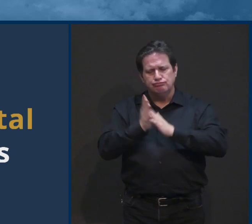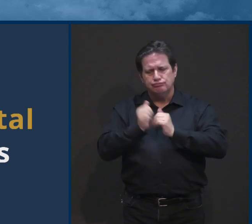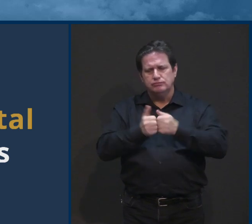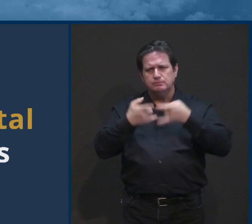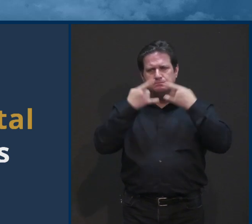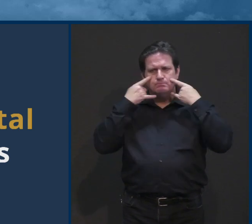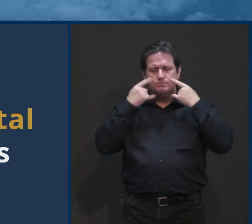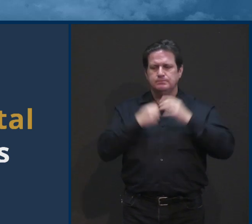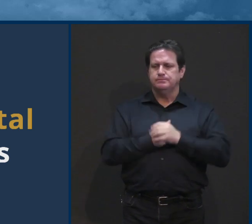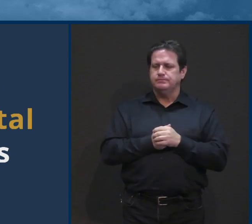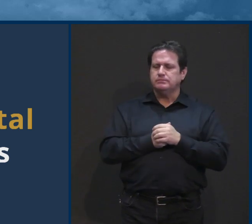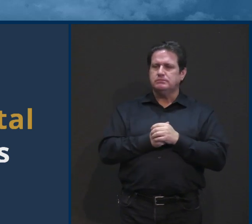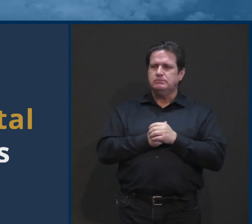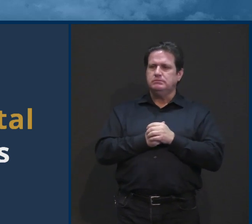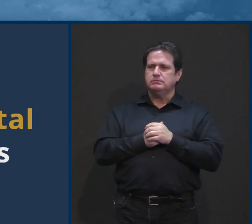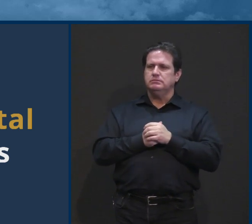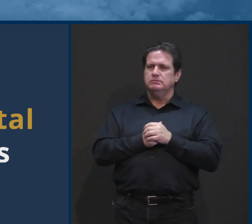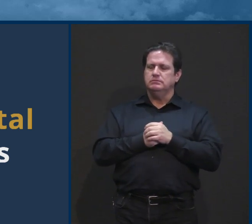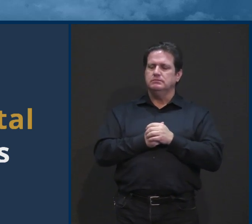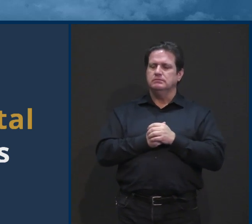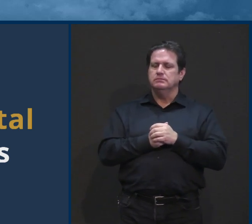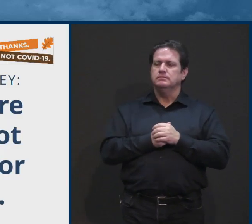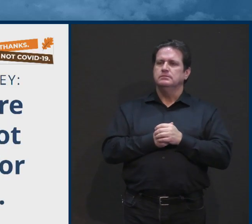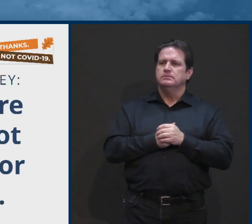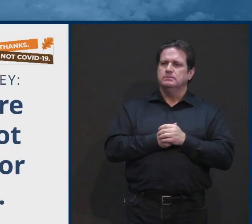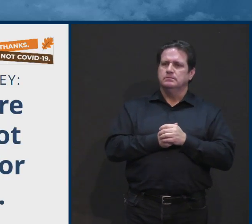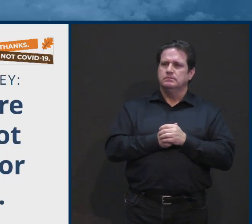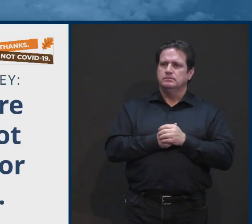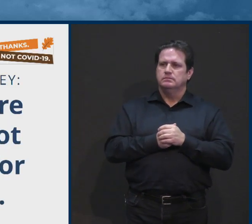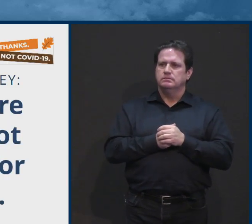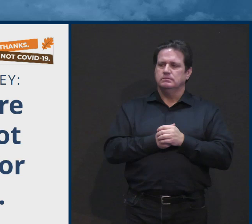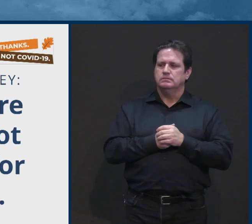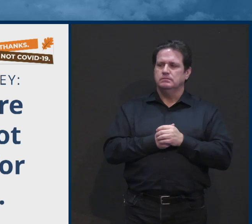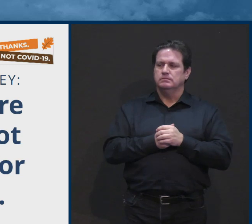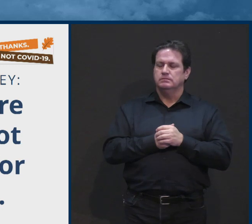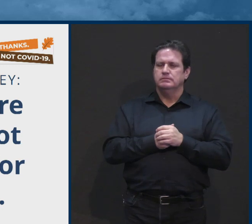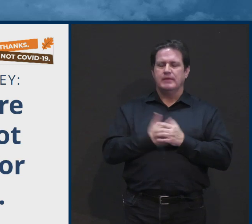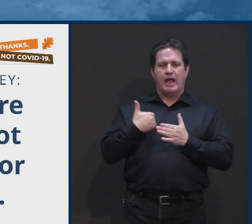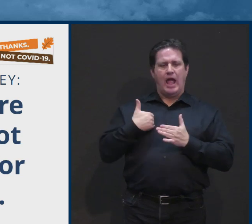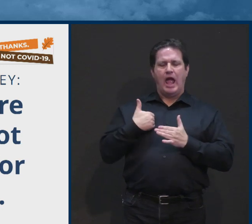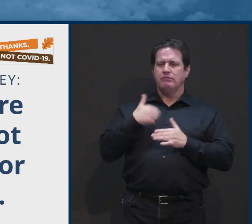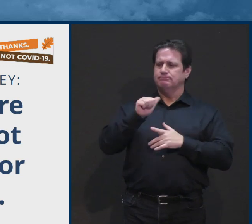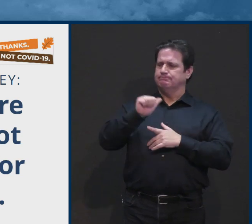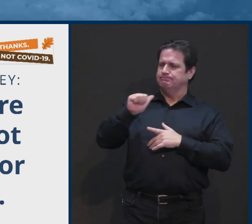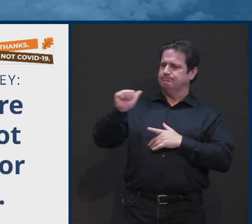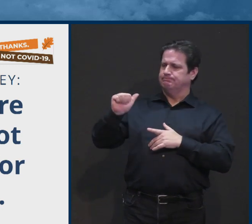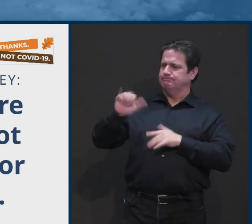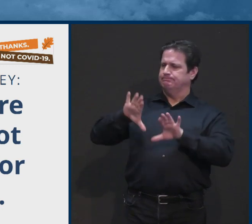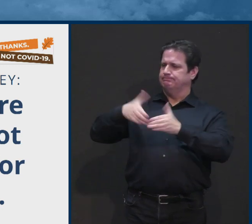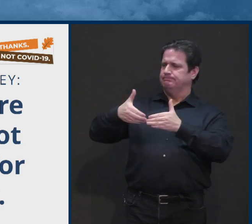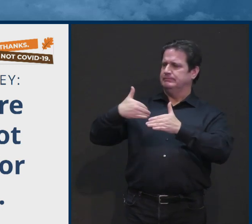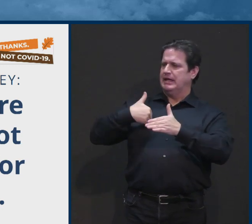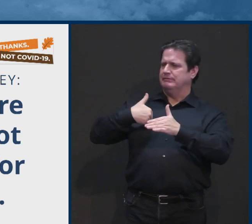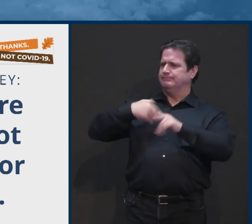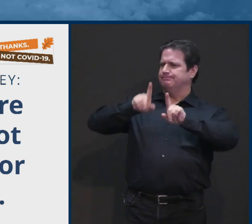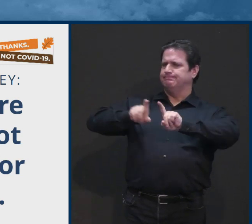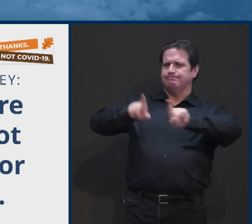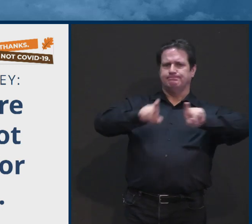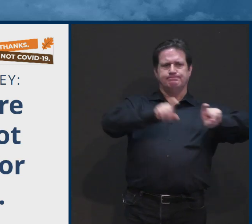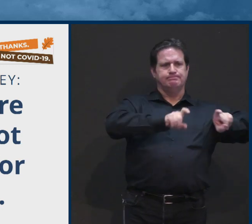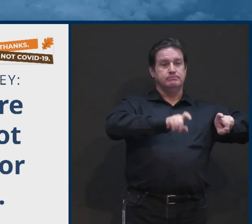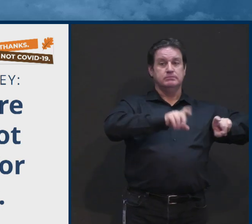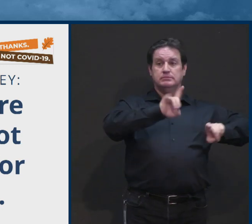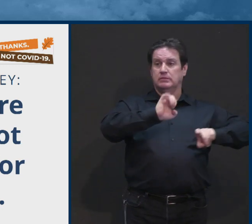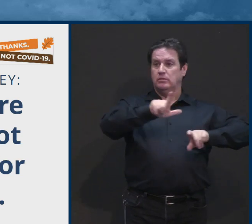hospital. One of the good things that we're seeing, there was a AAA Mid-Atlantic survey of residents